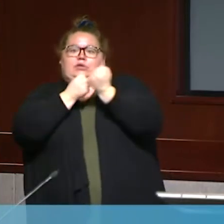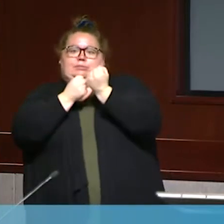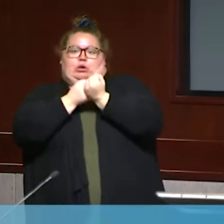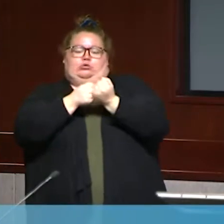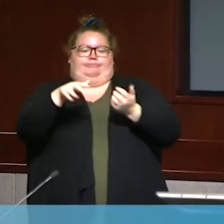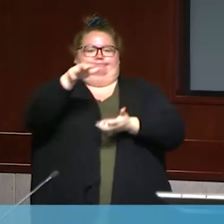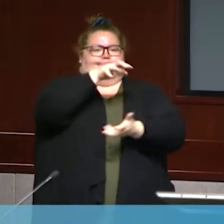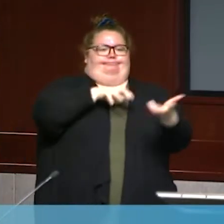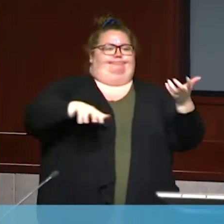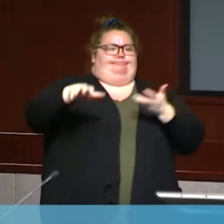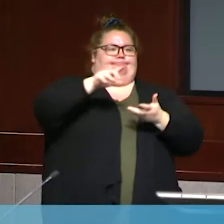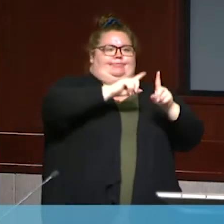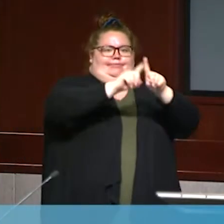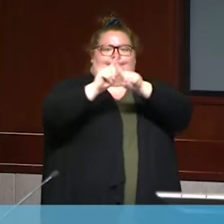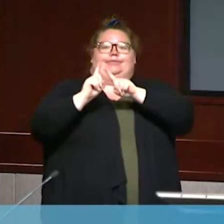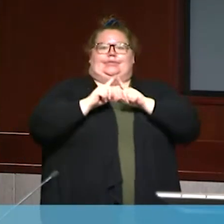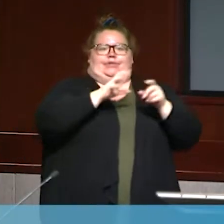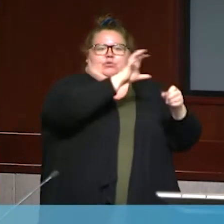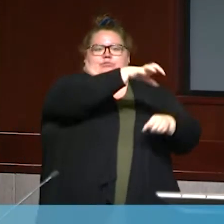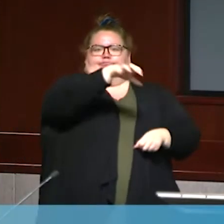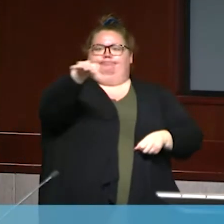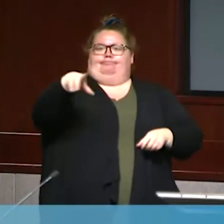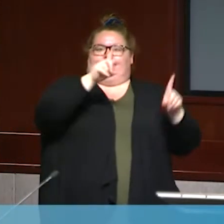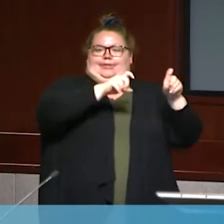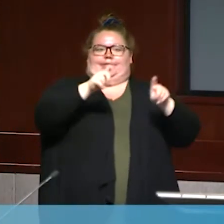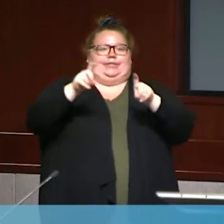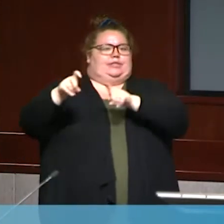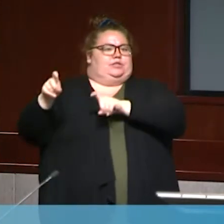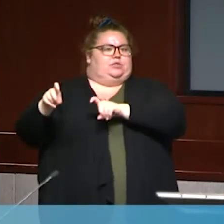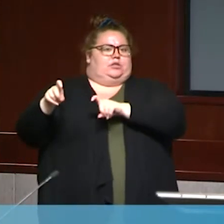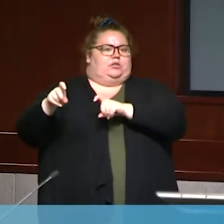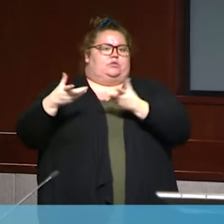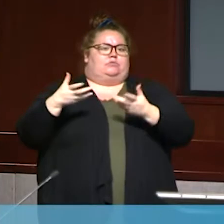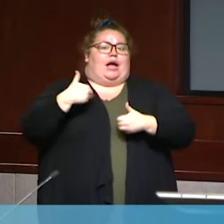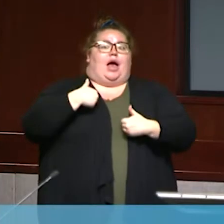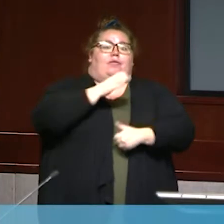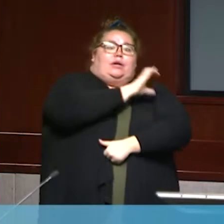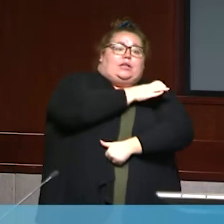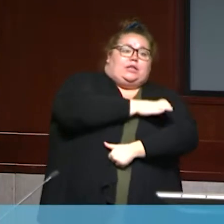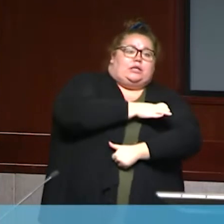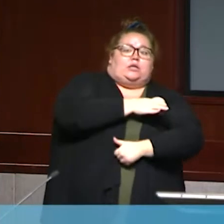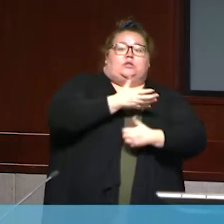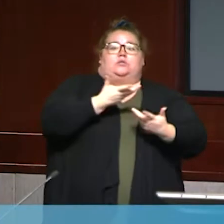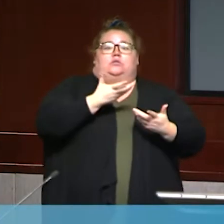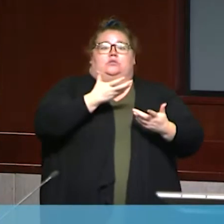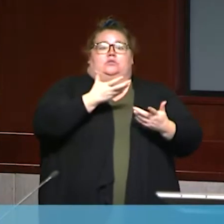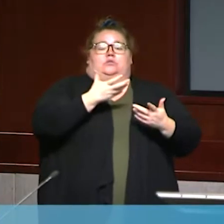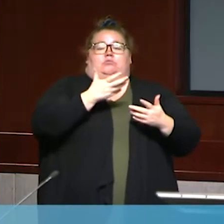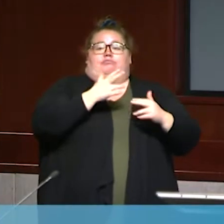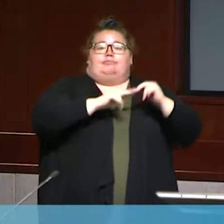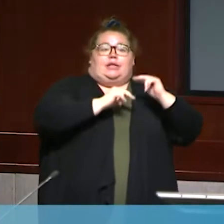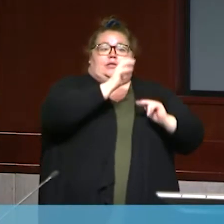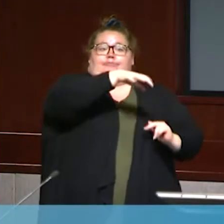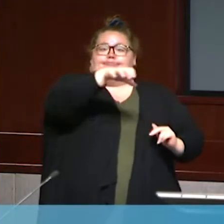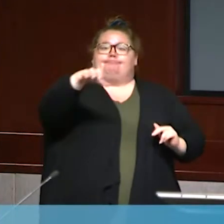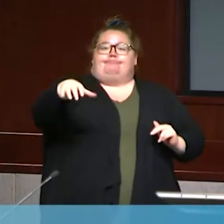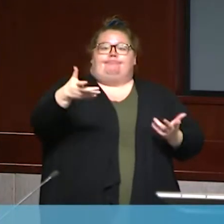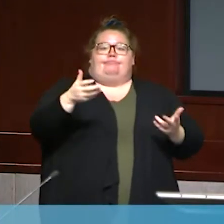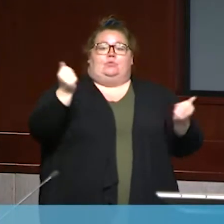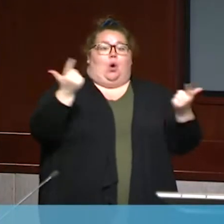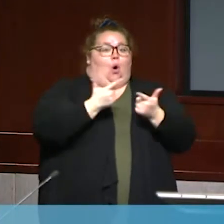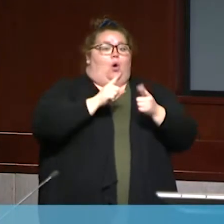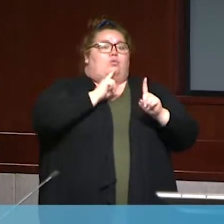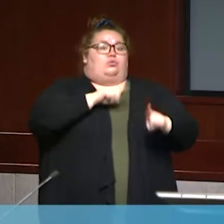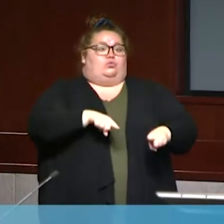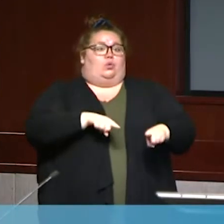with our clinics and our hospitals in the county that provide testing. All of that, all those results